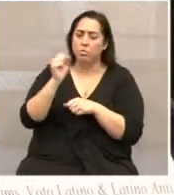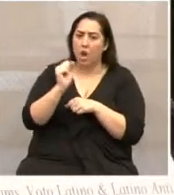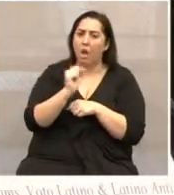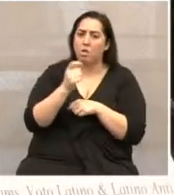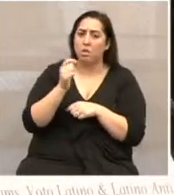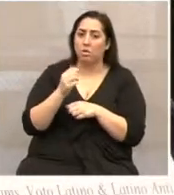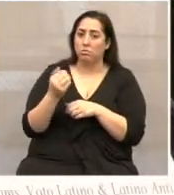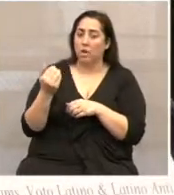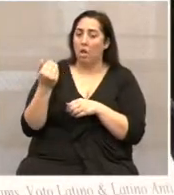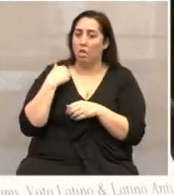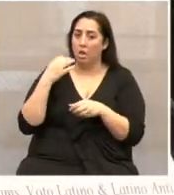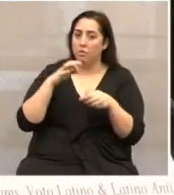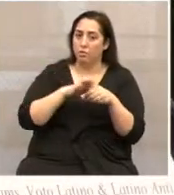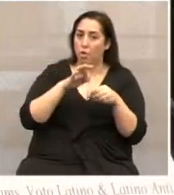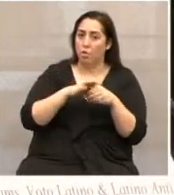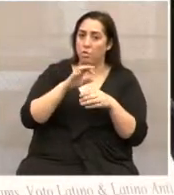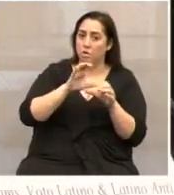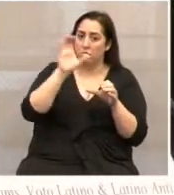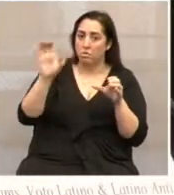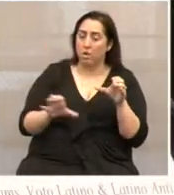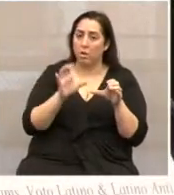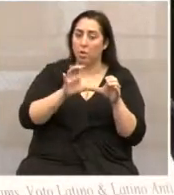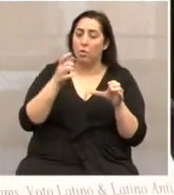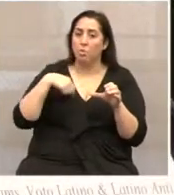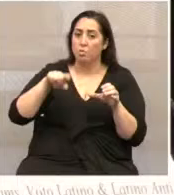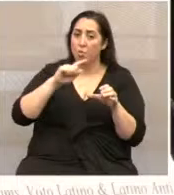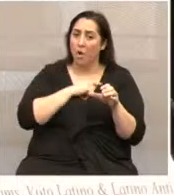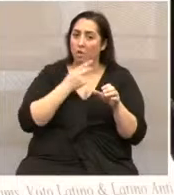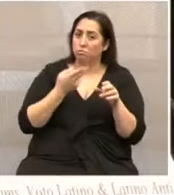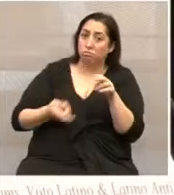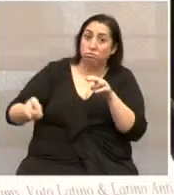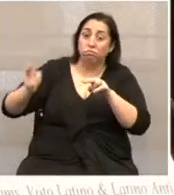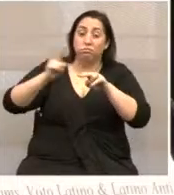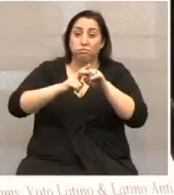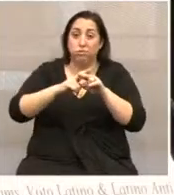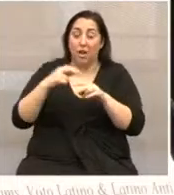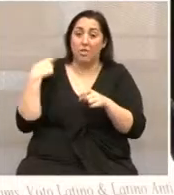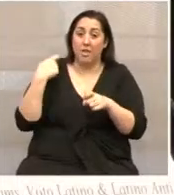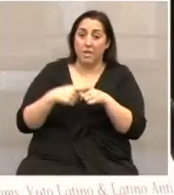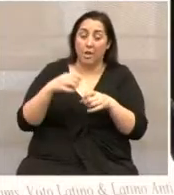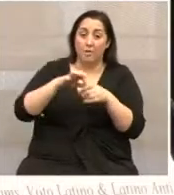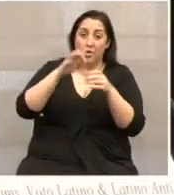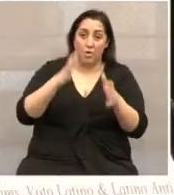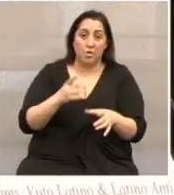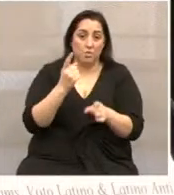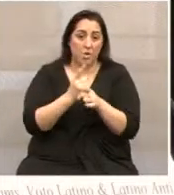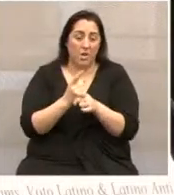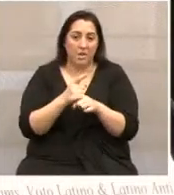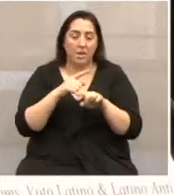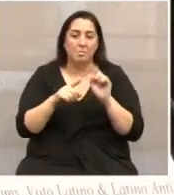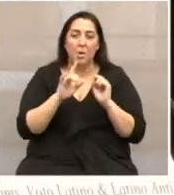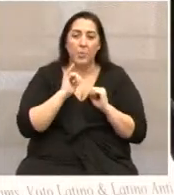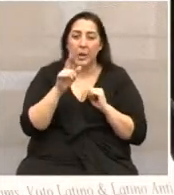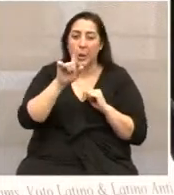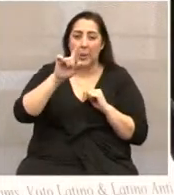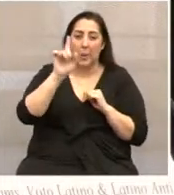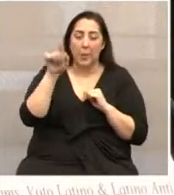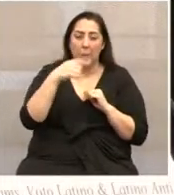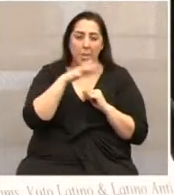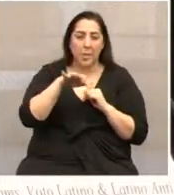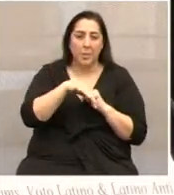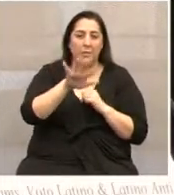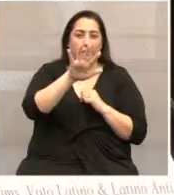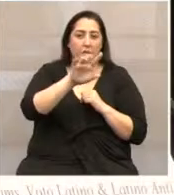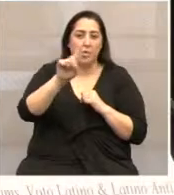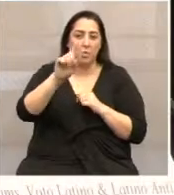last cycle, by most estimates, it was 51 to 54% of all eligible Latinos voted. For